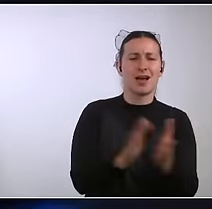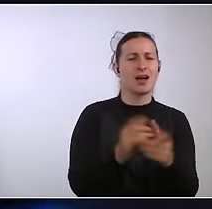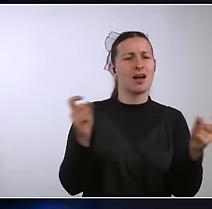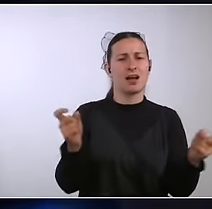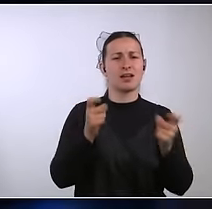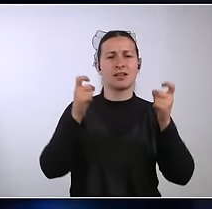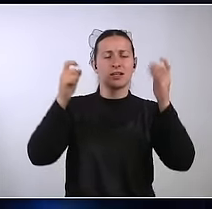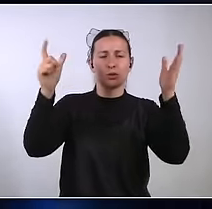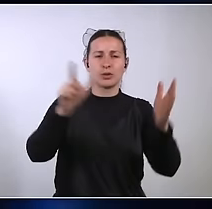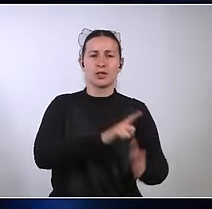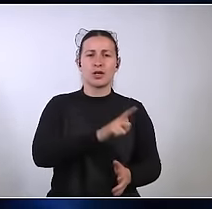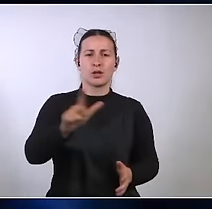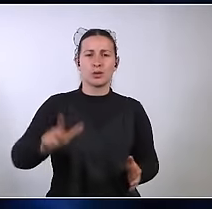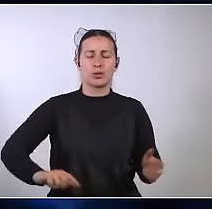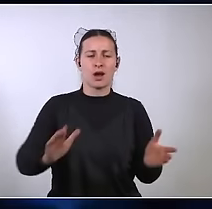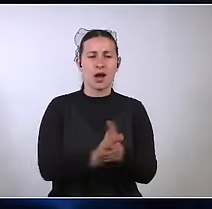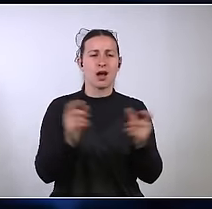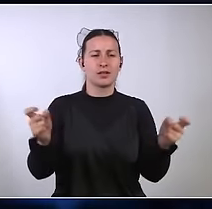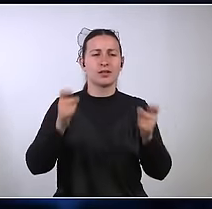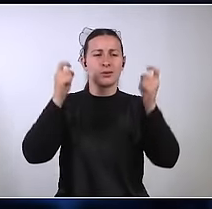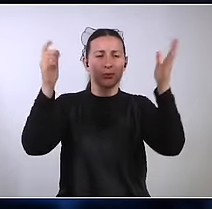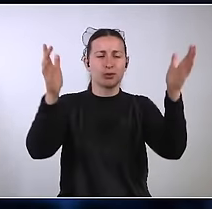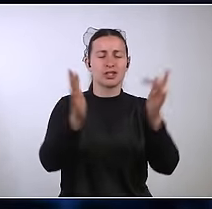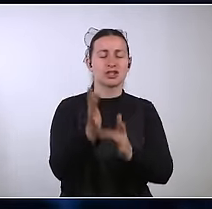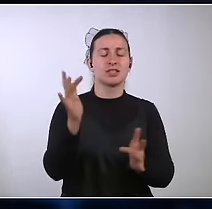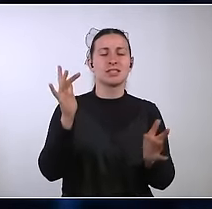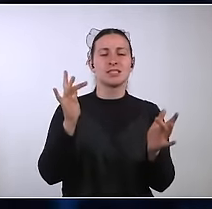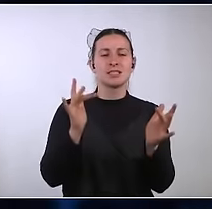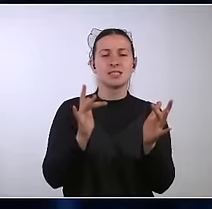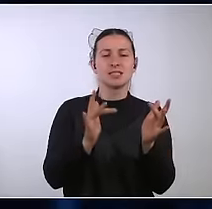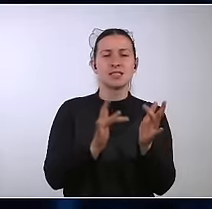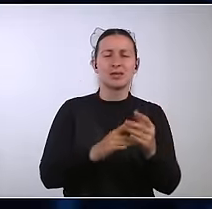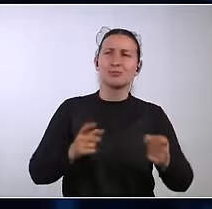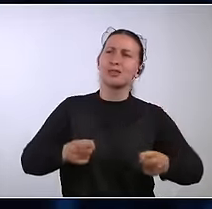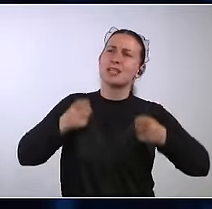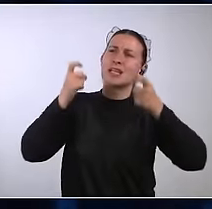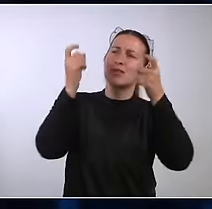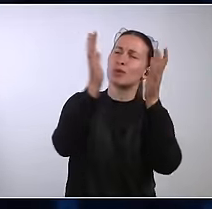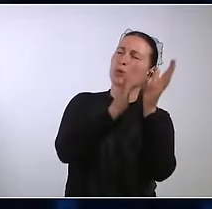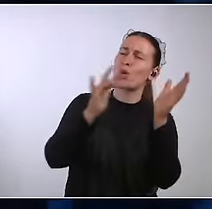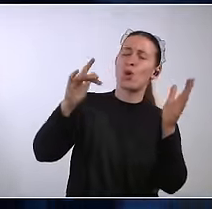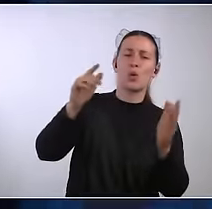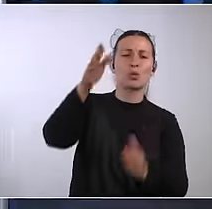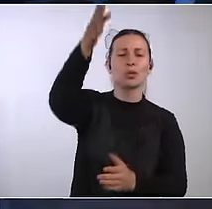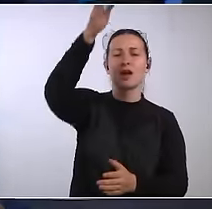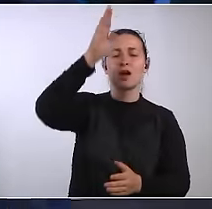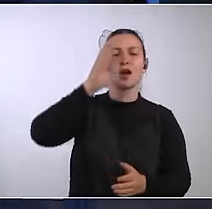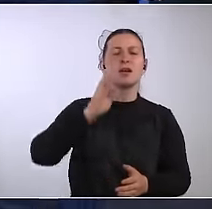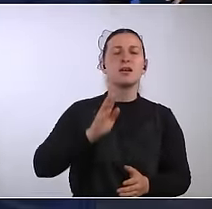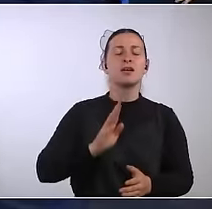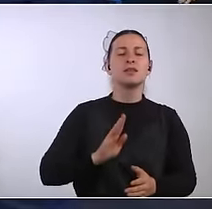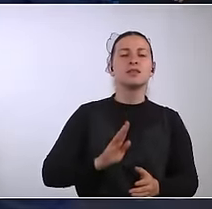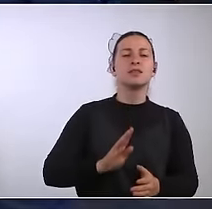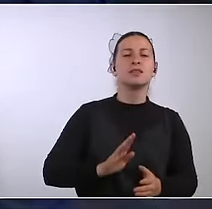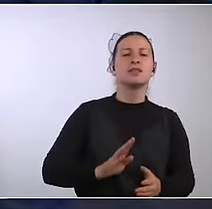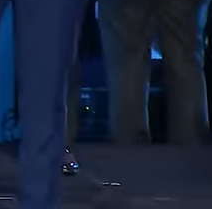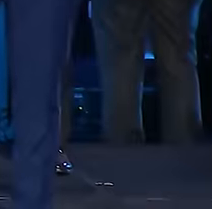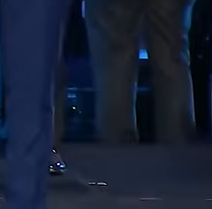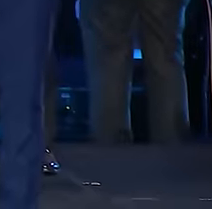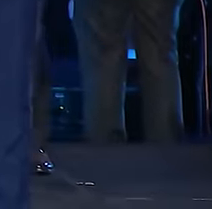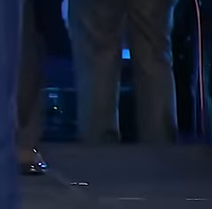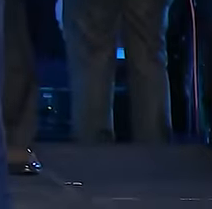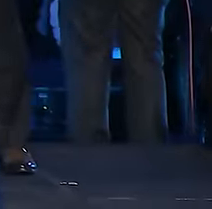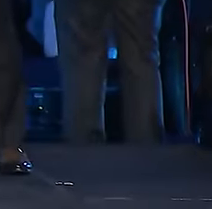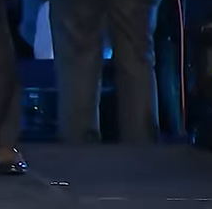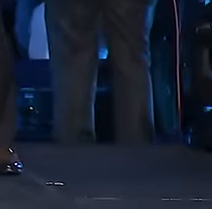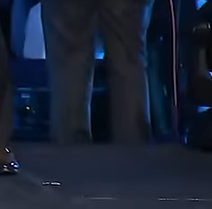Hallelujah, Señor. Hallelujah, Jesus. We give you all glory, God. Te damos toda la gloria, Señor. To you